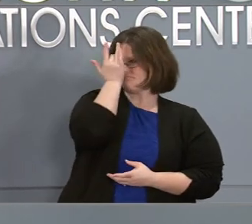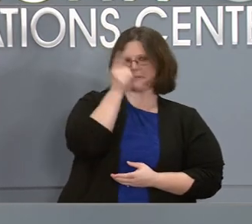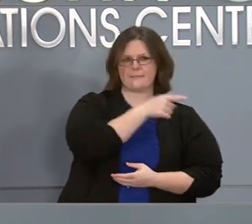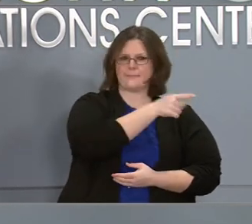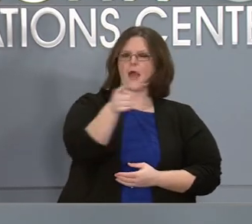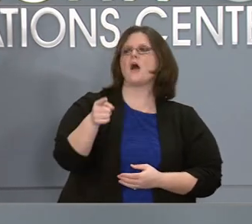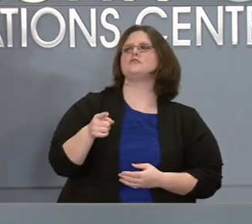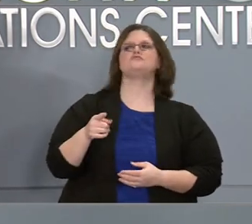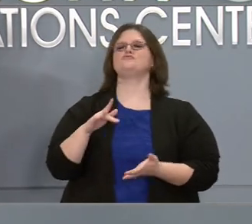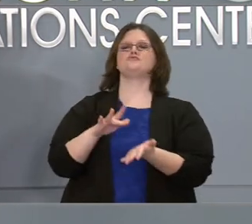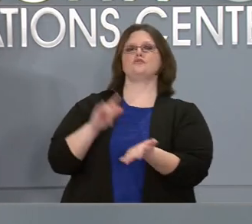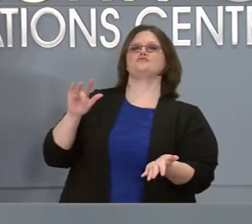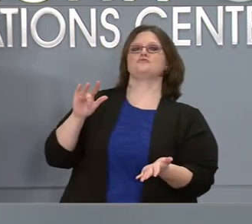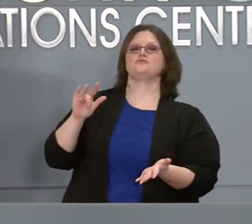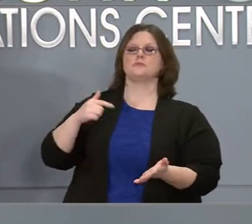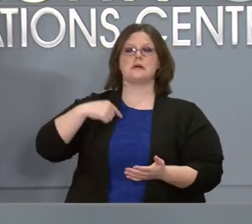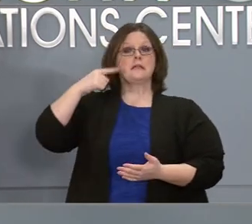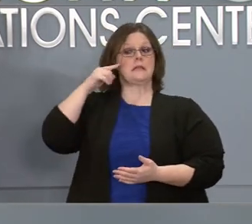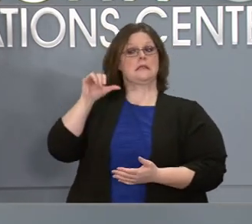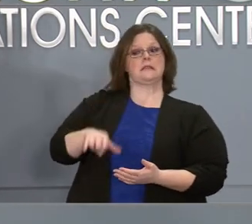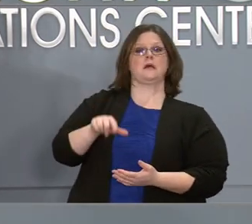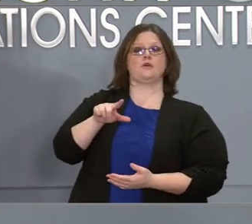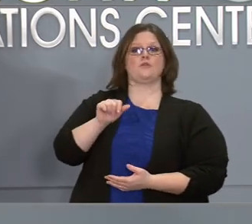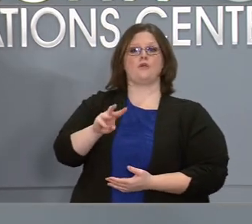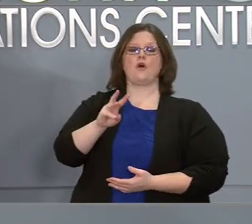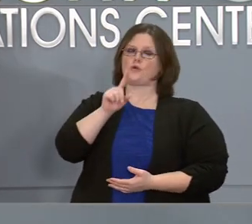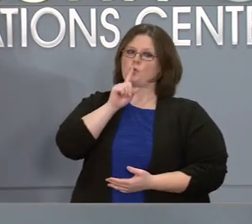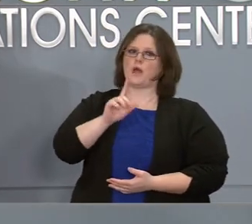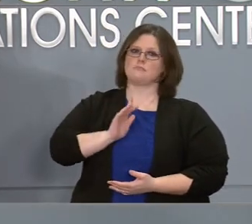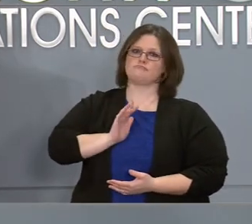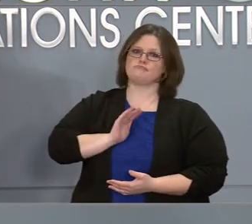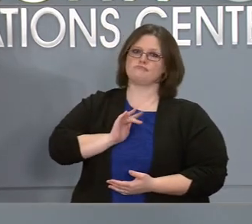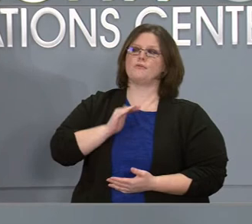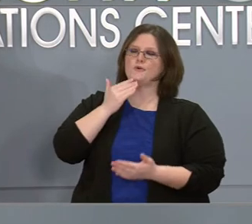I think our price gouging law has done a good job over the